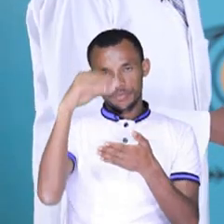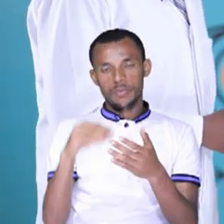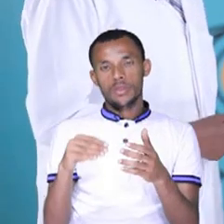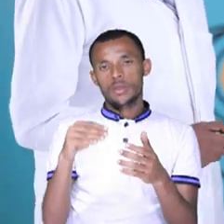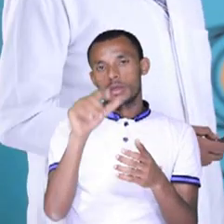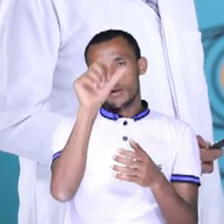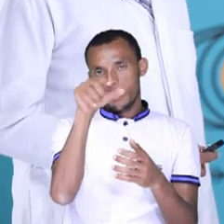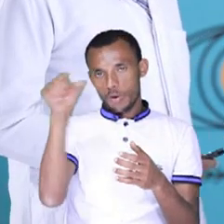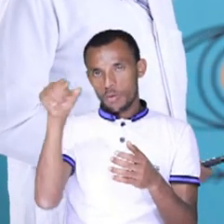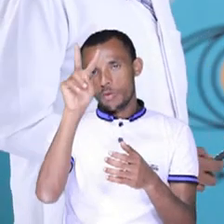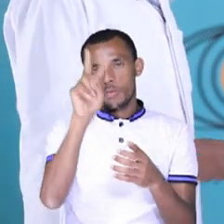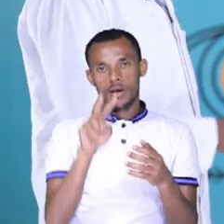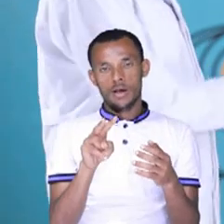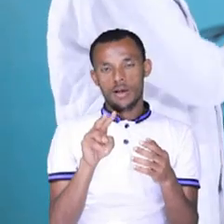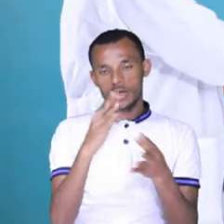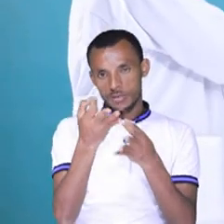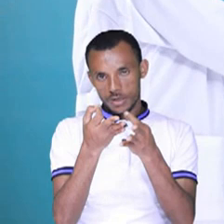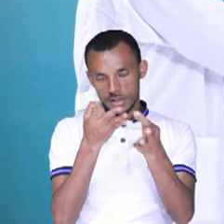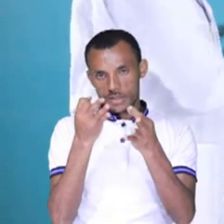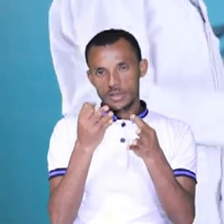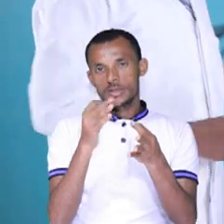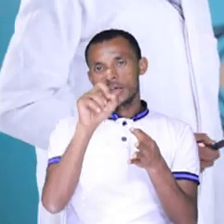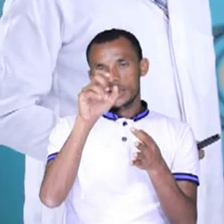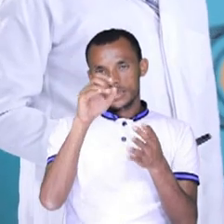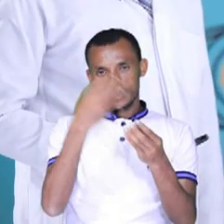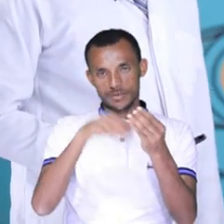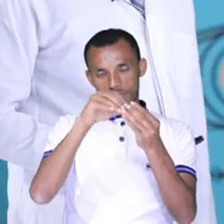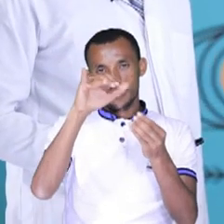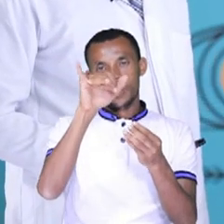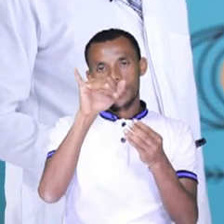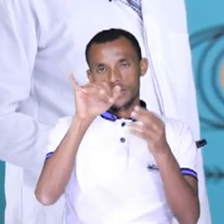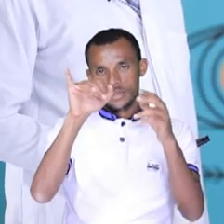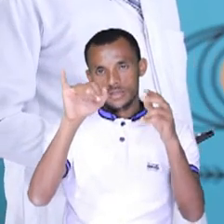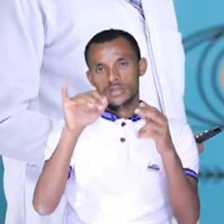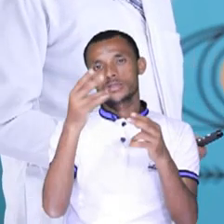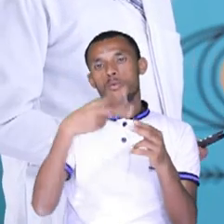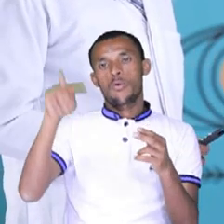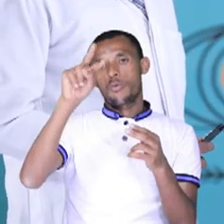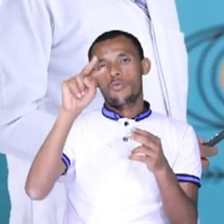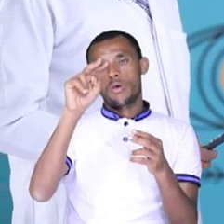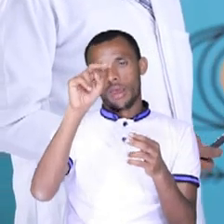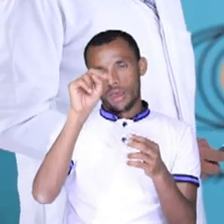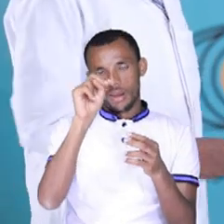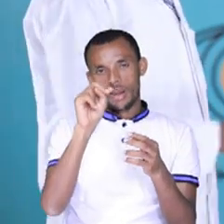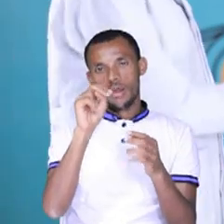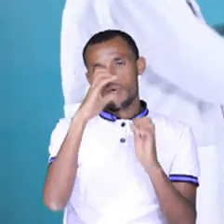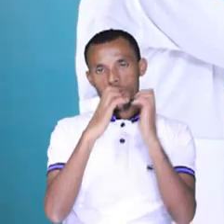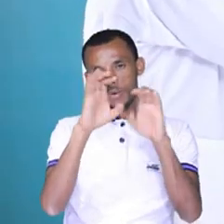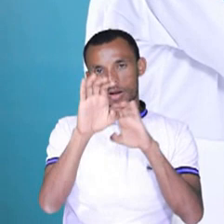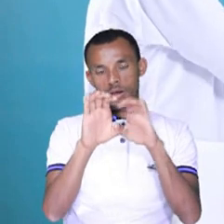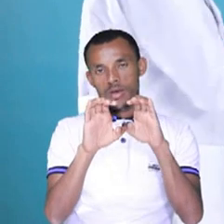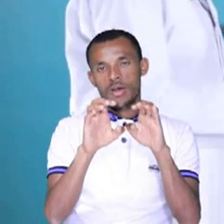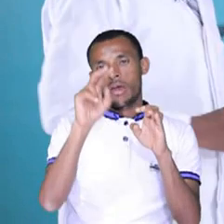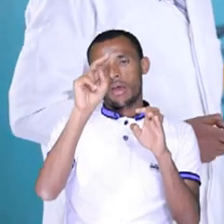The binomial expansion theorem, it says, x plus y is the power of n can be evaluated as